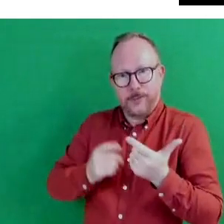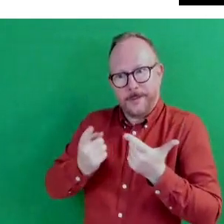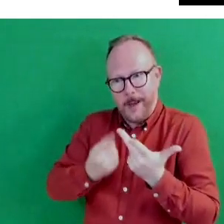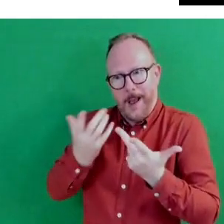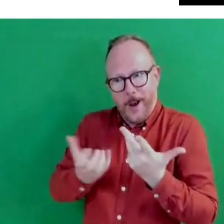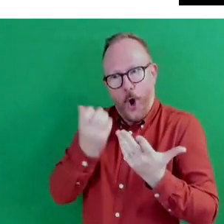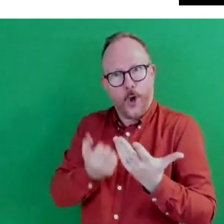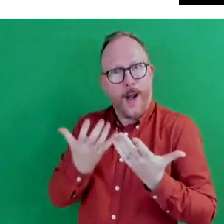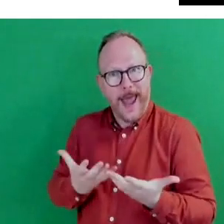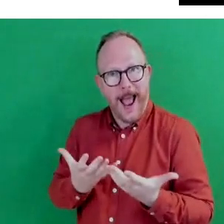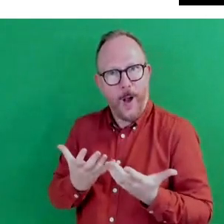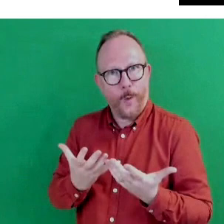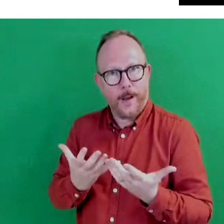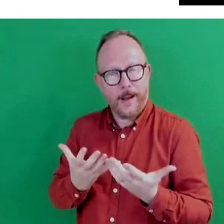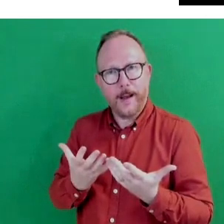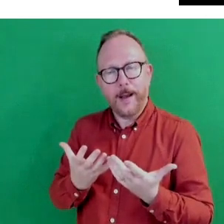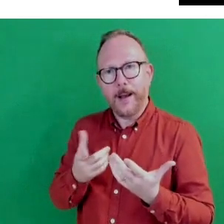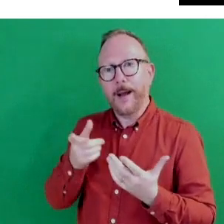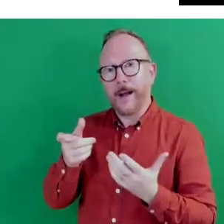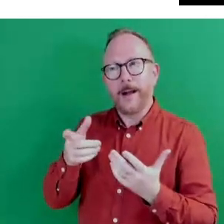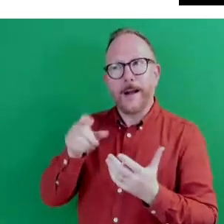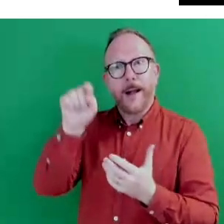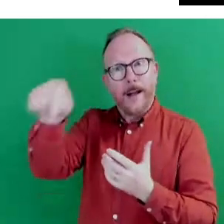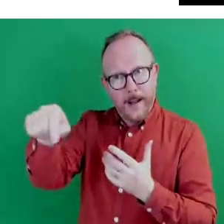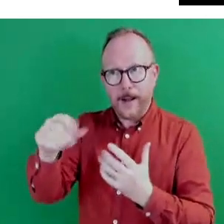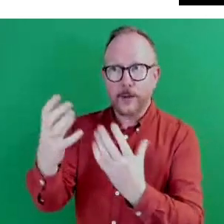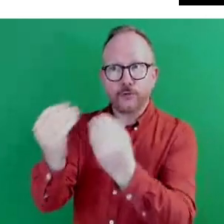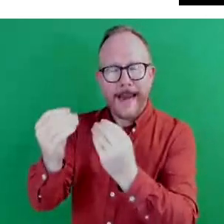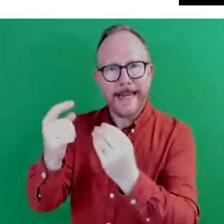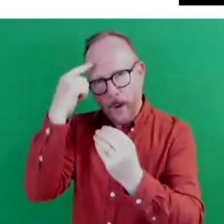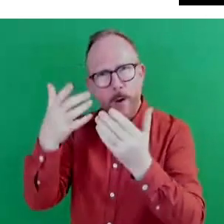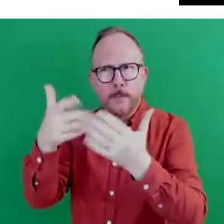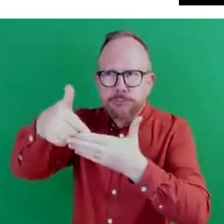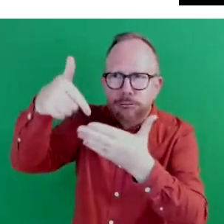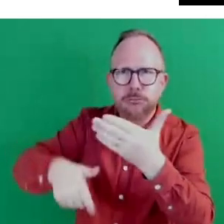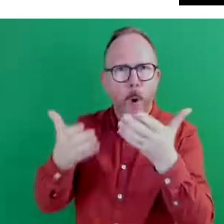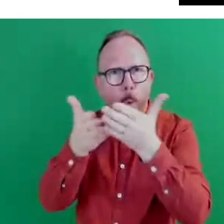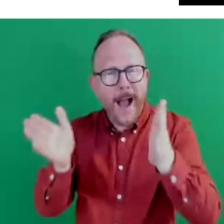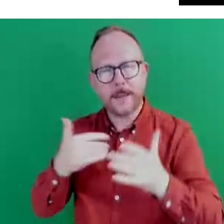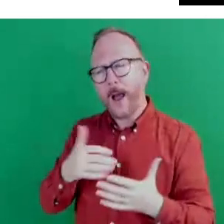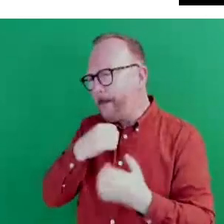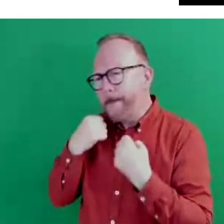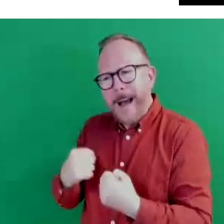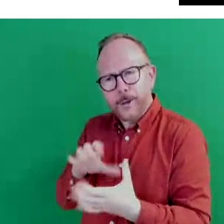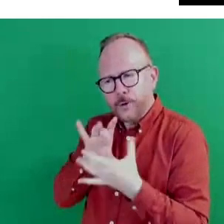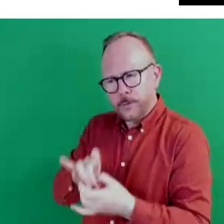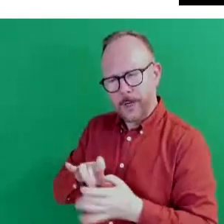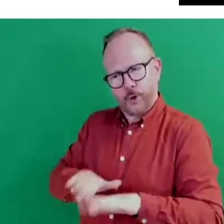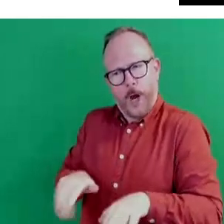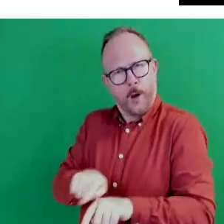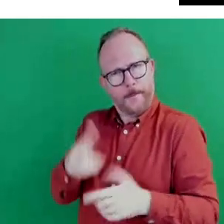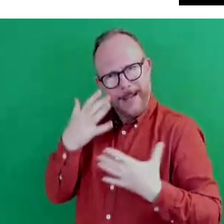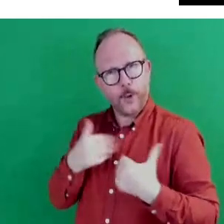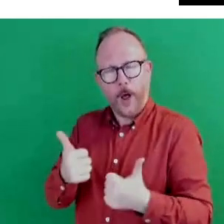my passion is child mental health, but I will be trained in more than just that. And also I really want to, I guess, link in